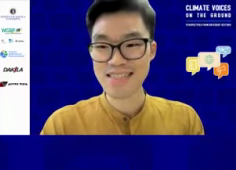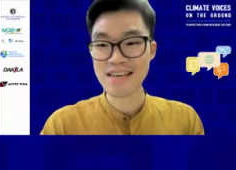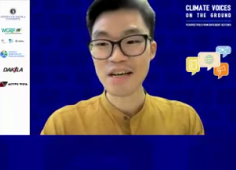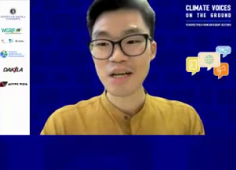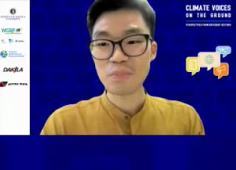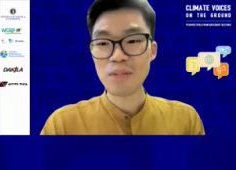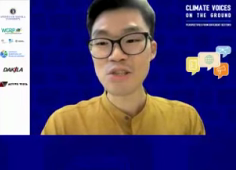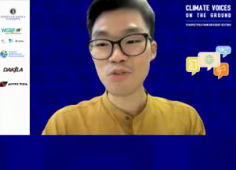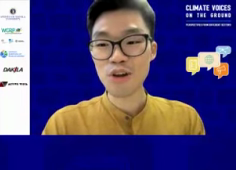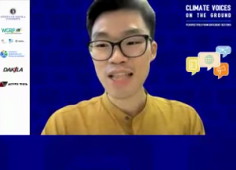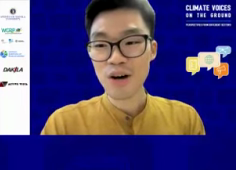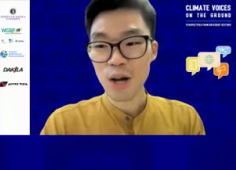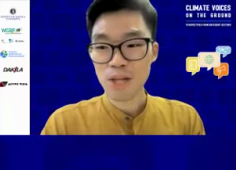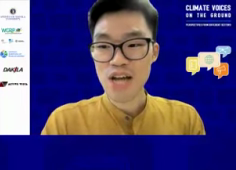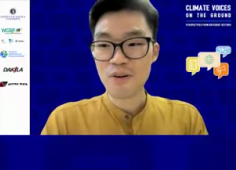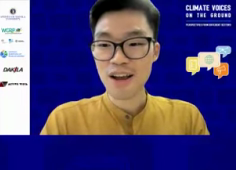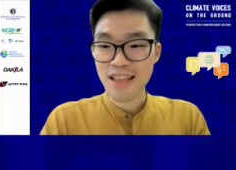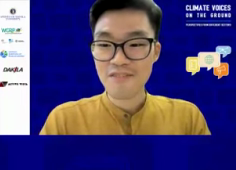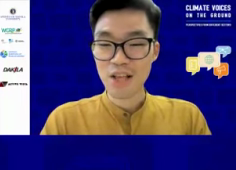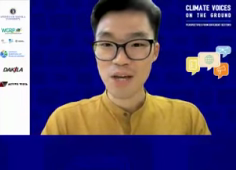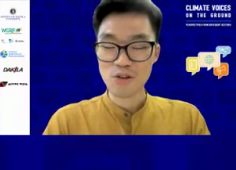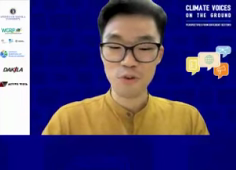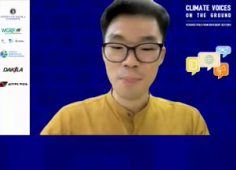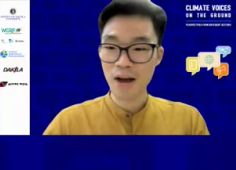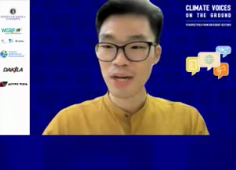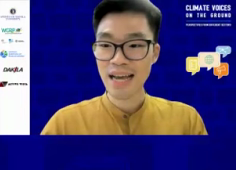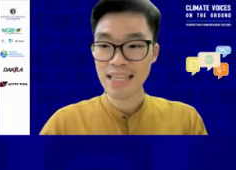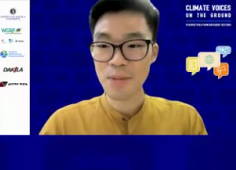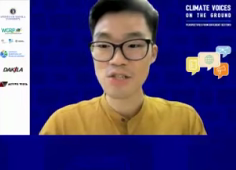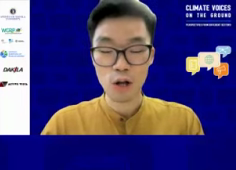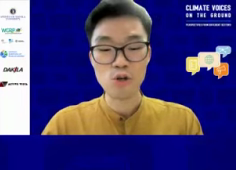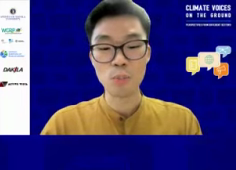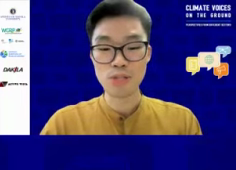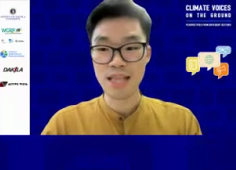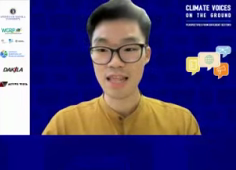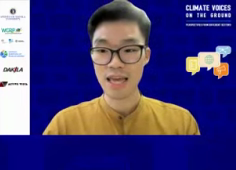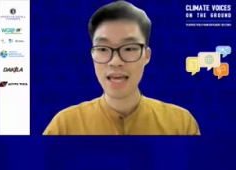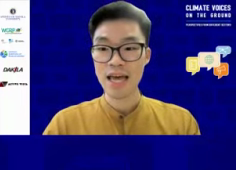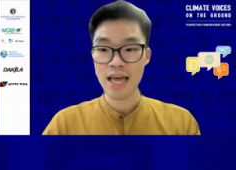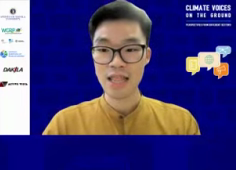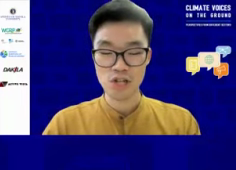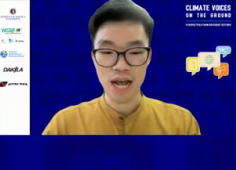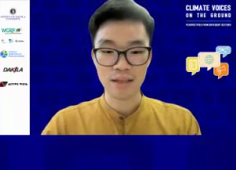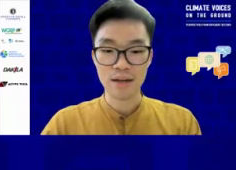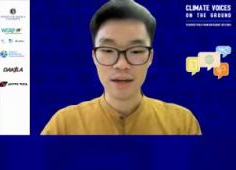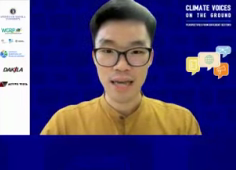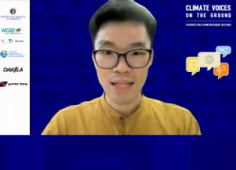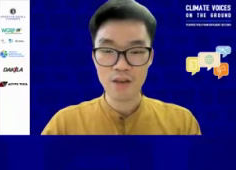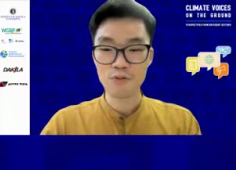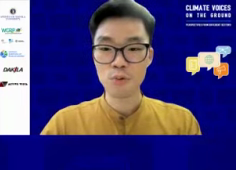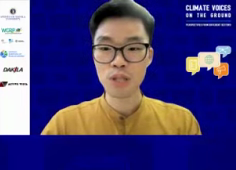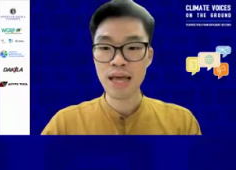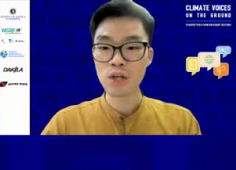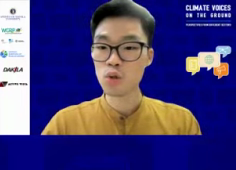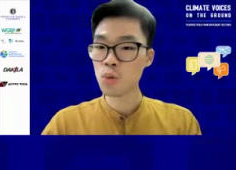climate justice. Please don't forget to accomplish our event evaluation form. Our tech team has also posted the link in the chat.